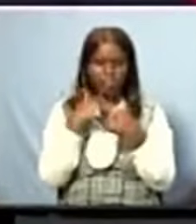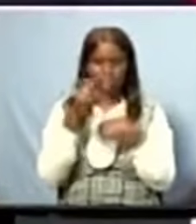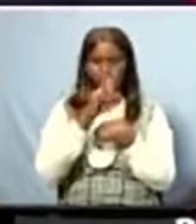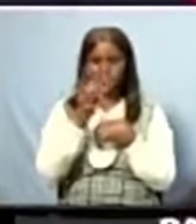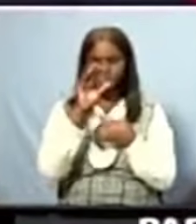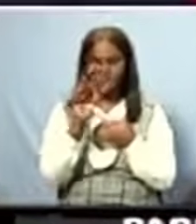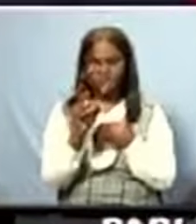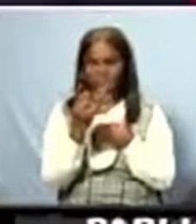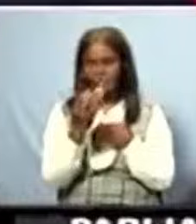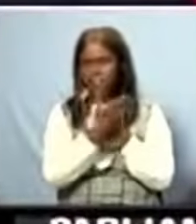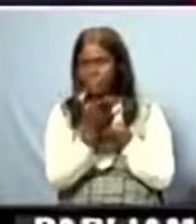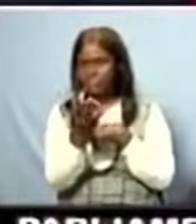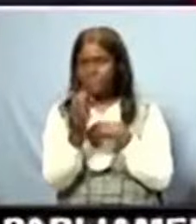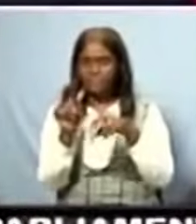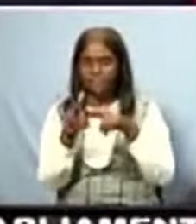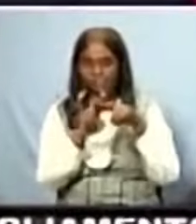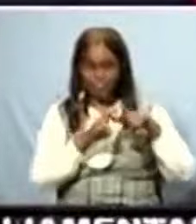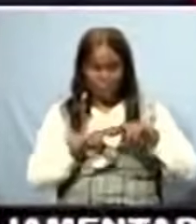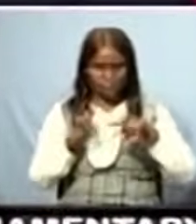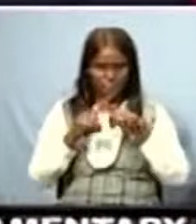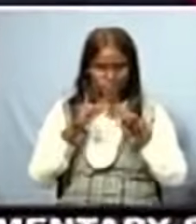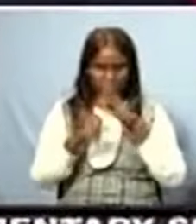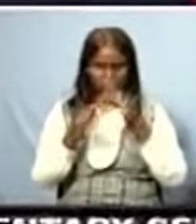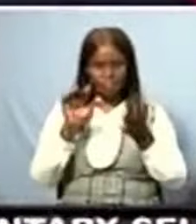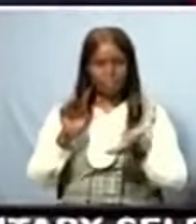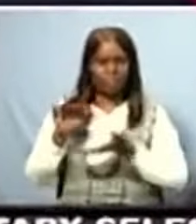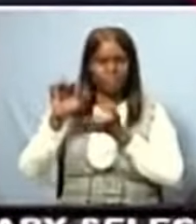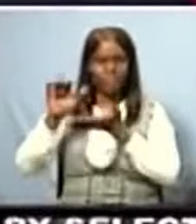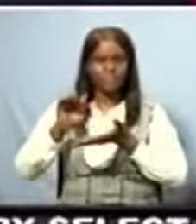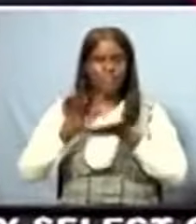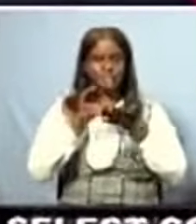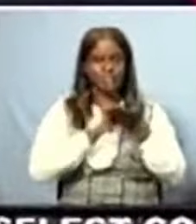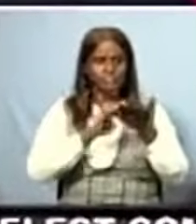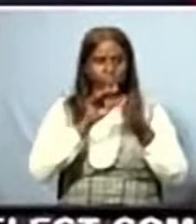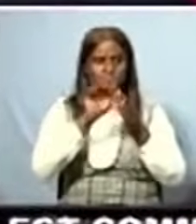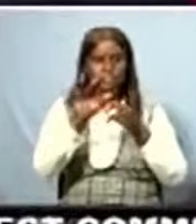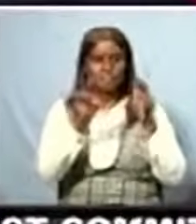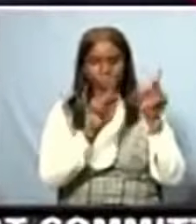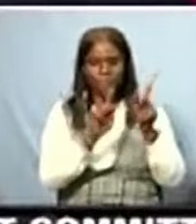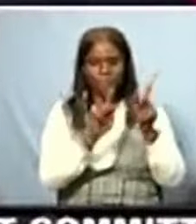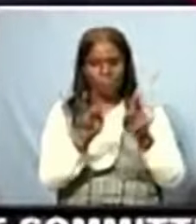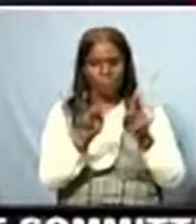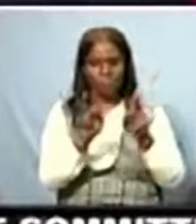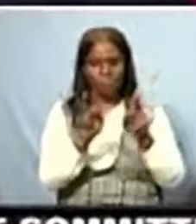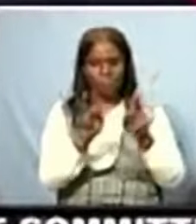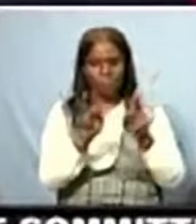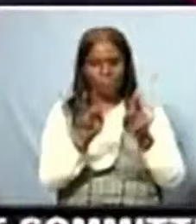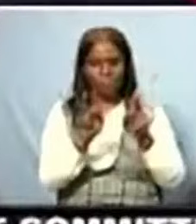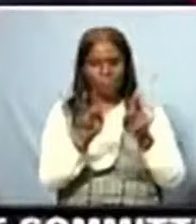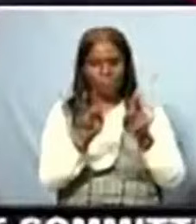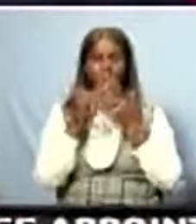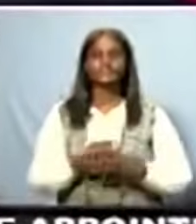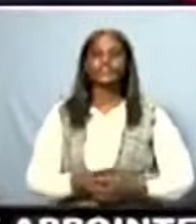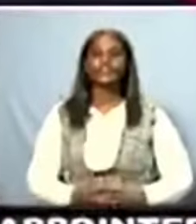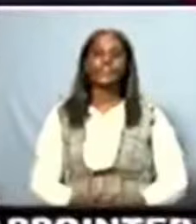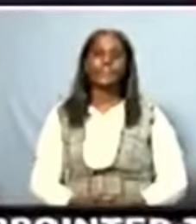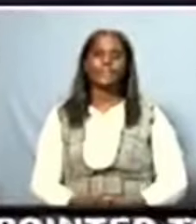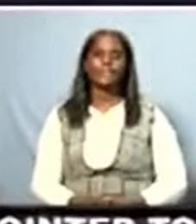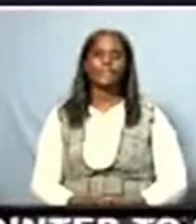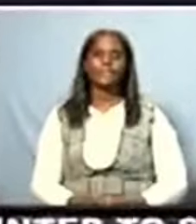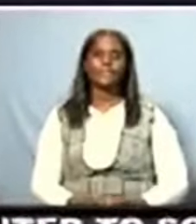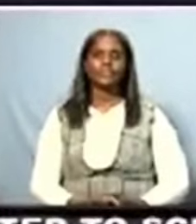100% of those seats. But then the allocation will be based on their performance, as it were. Thank you.